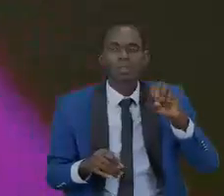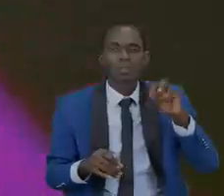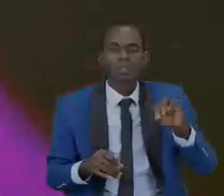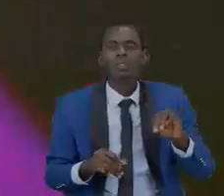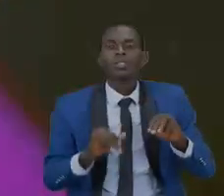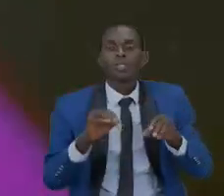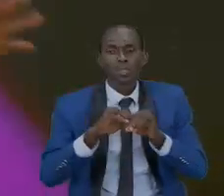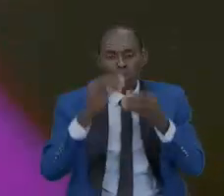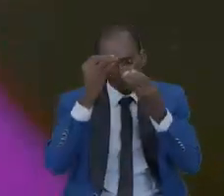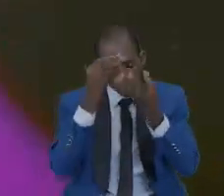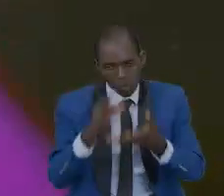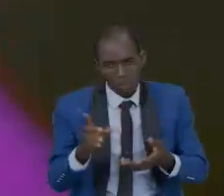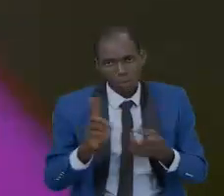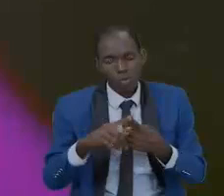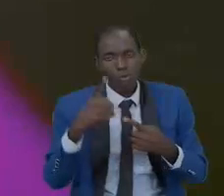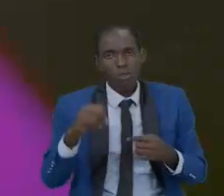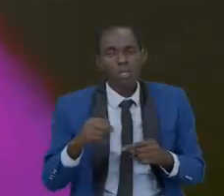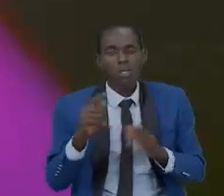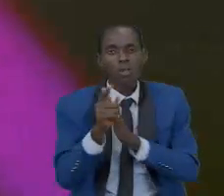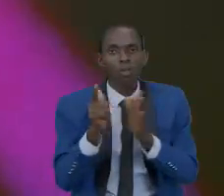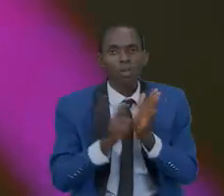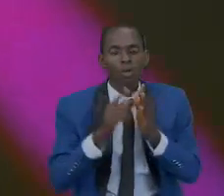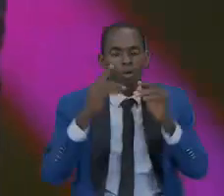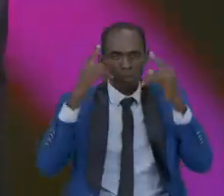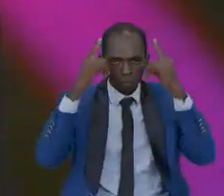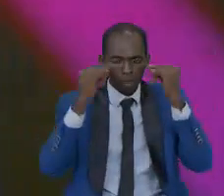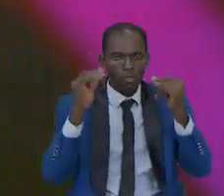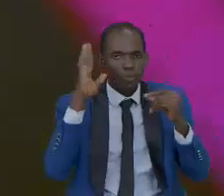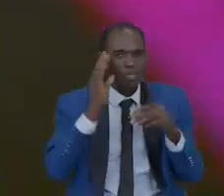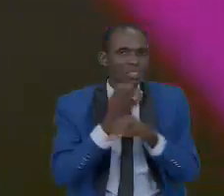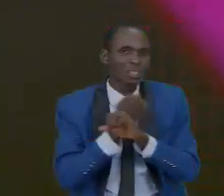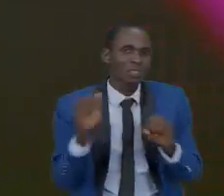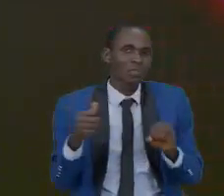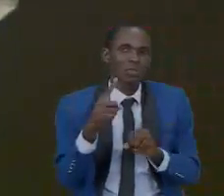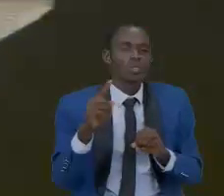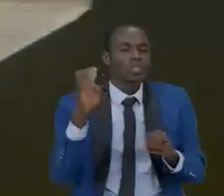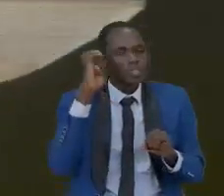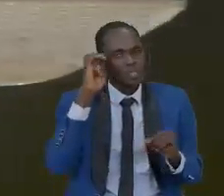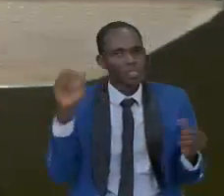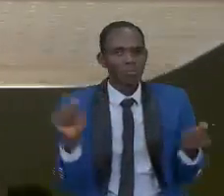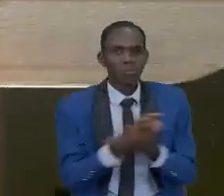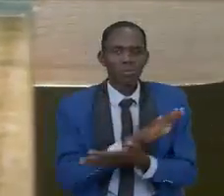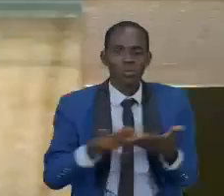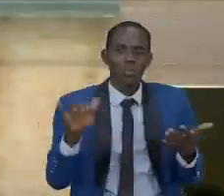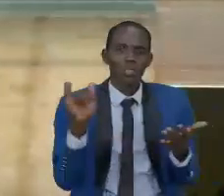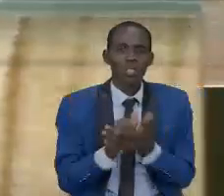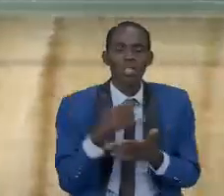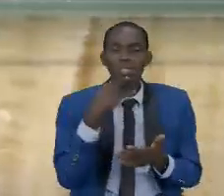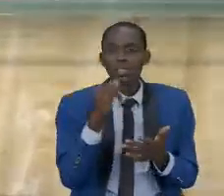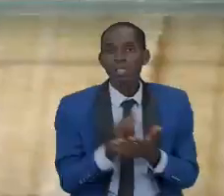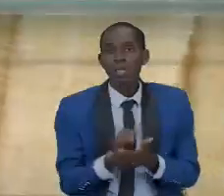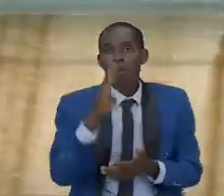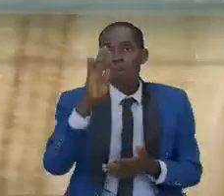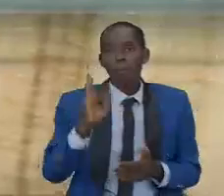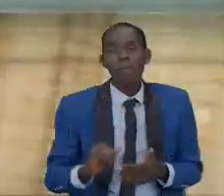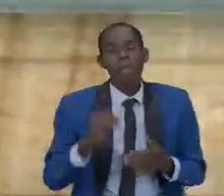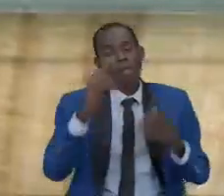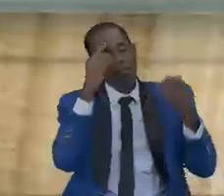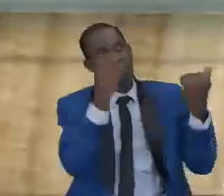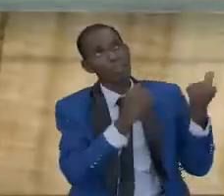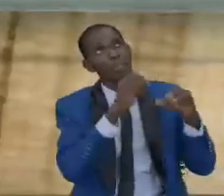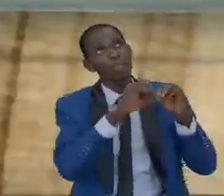Mosaic law will save anyone he destroyed that and he said by faith faith in Christ